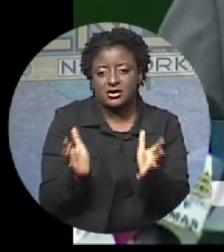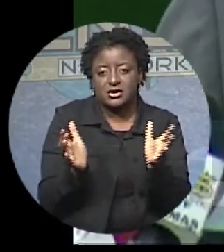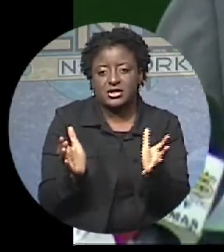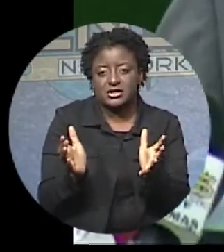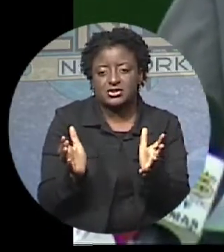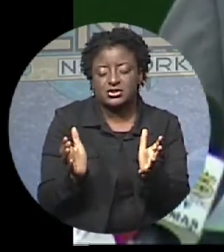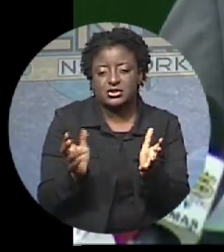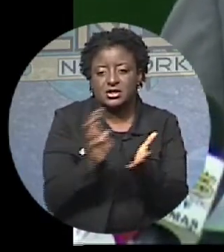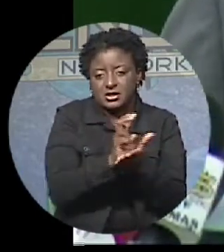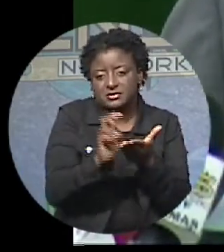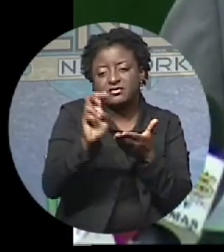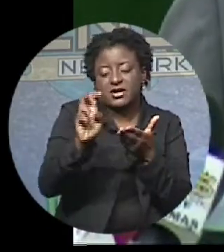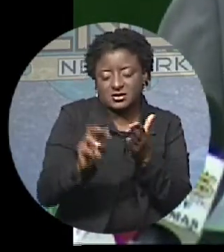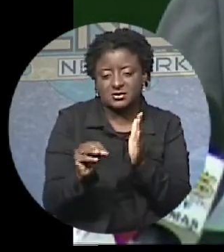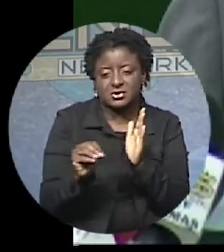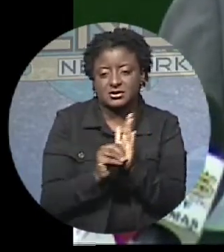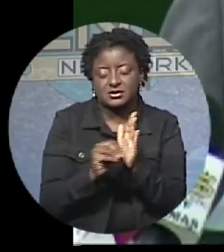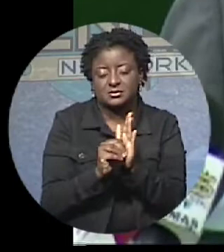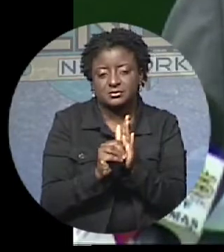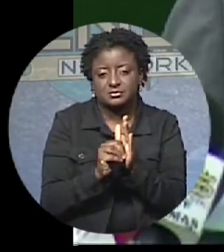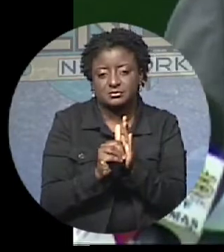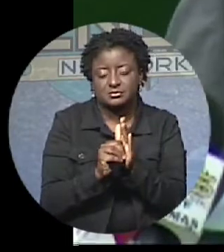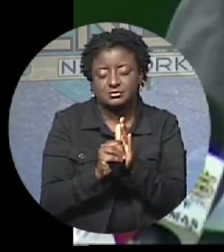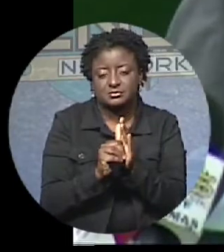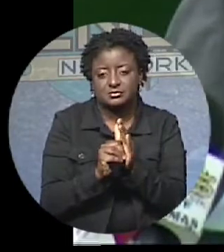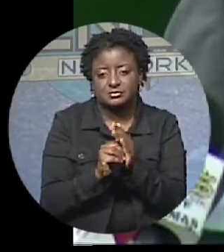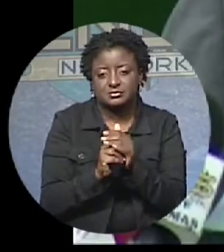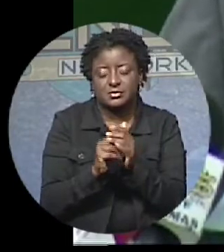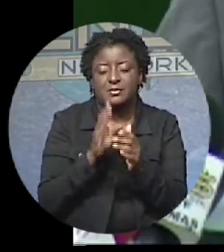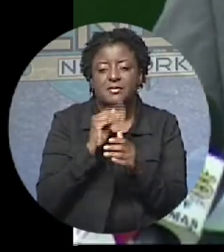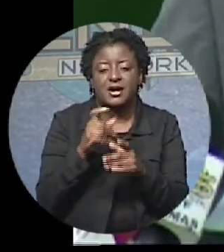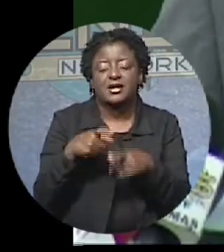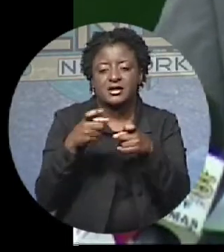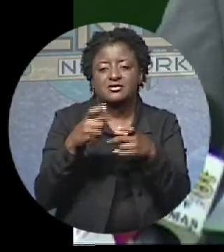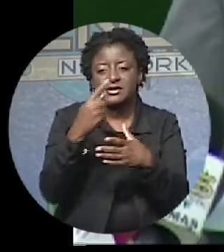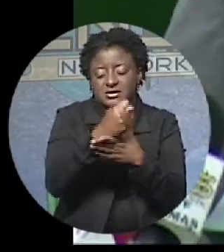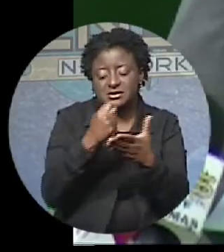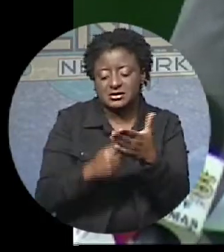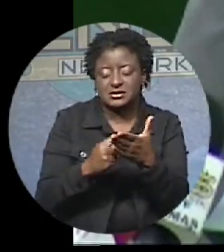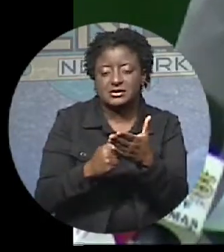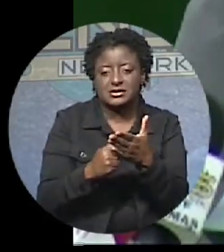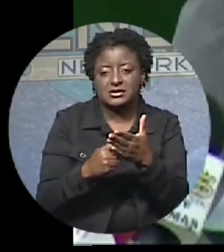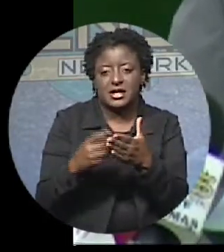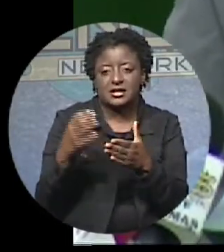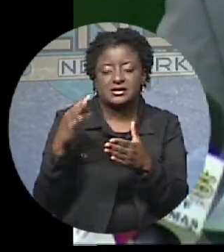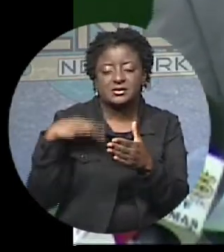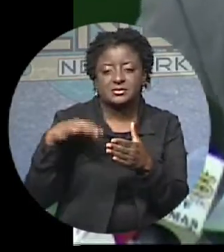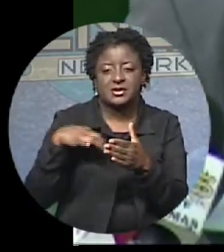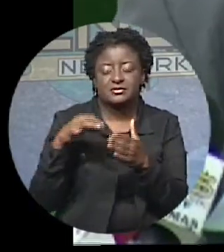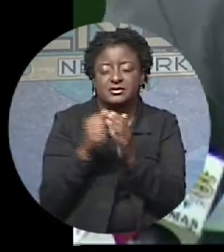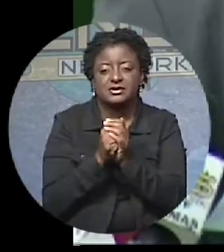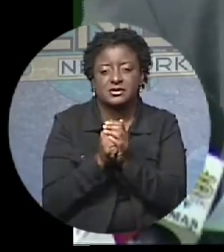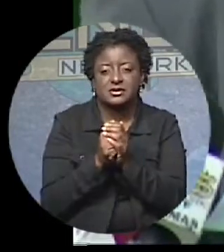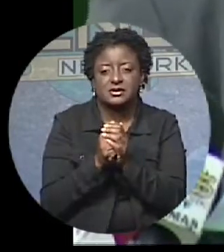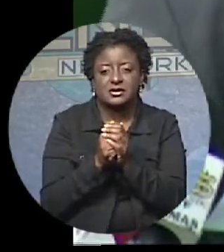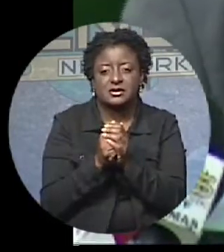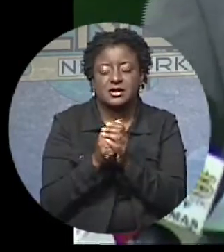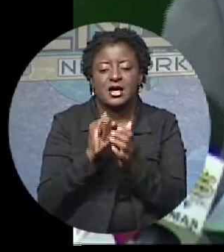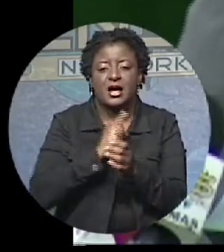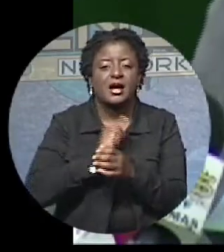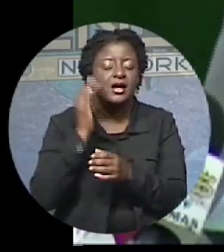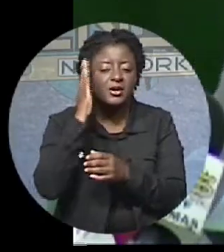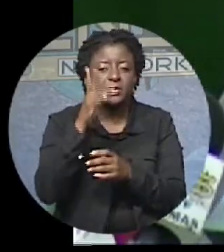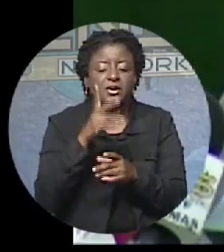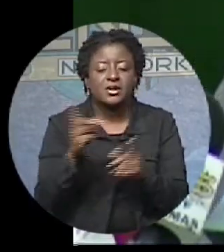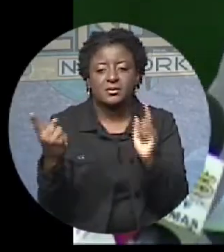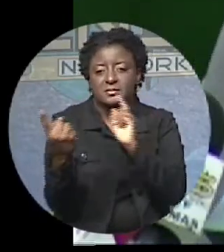concessions and incentives. In this connection, I am pleased to announce that I will be meeting with executives